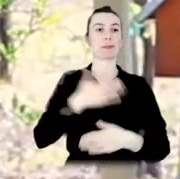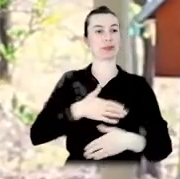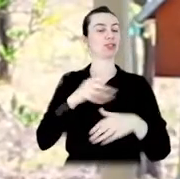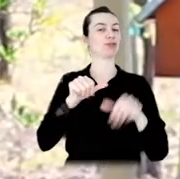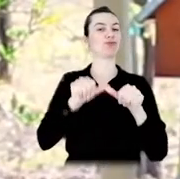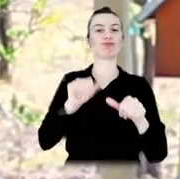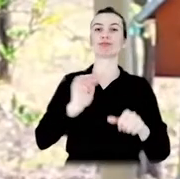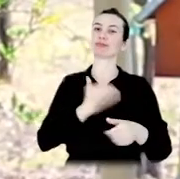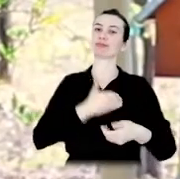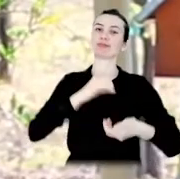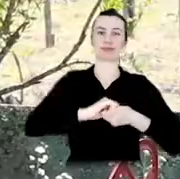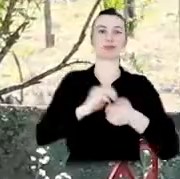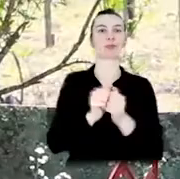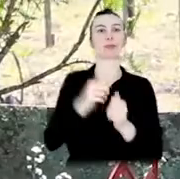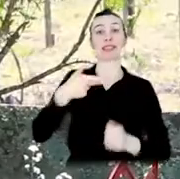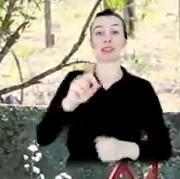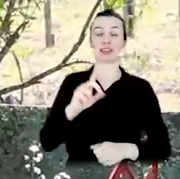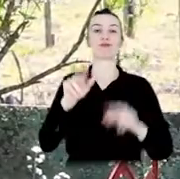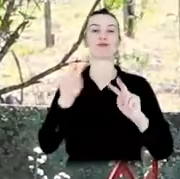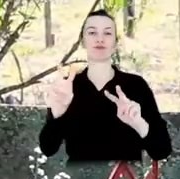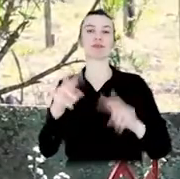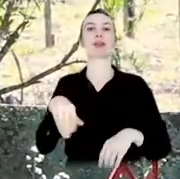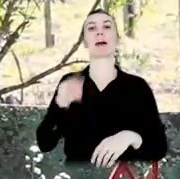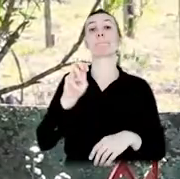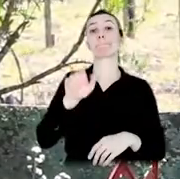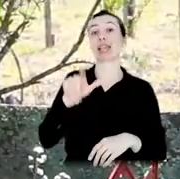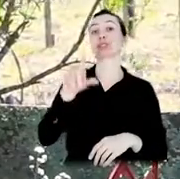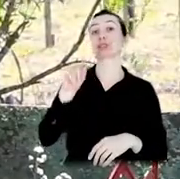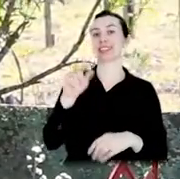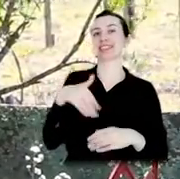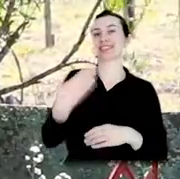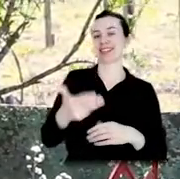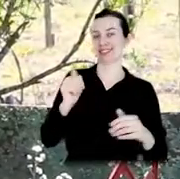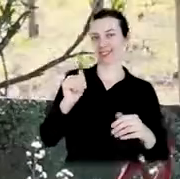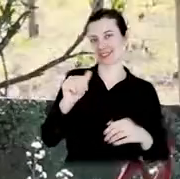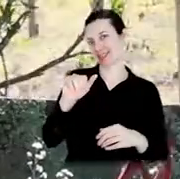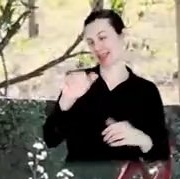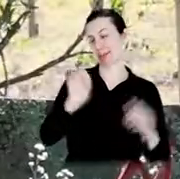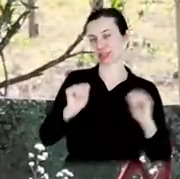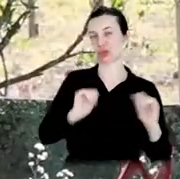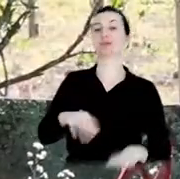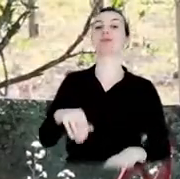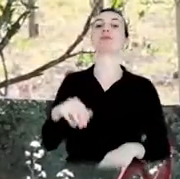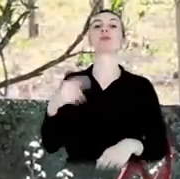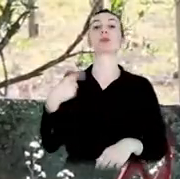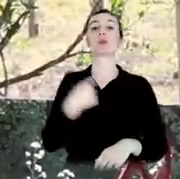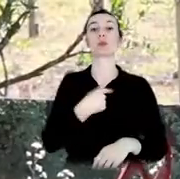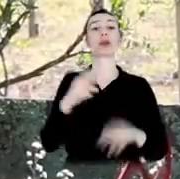episode on May 20th. We hope this evening brought you joy, strength, and fellowship.